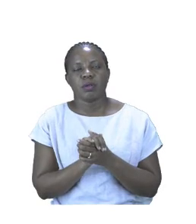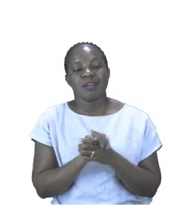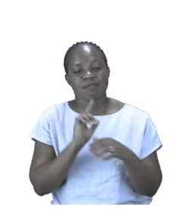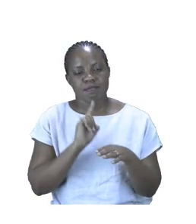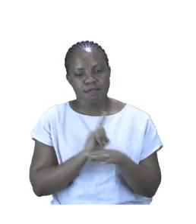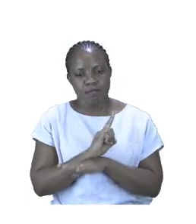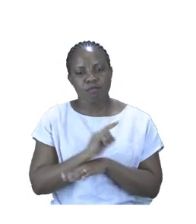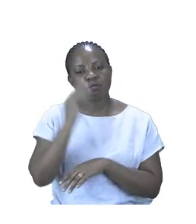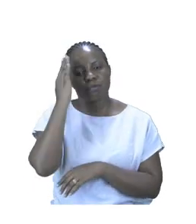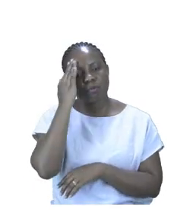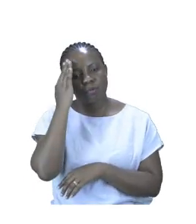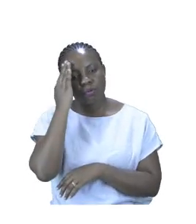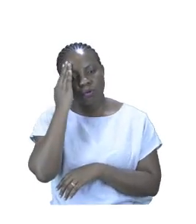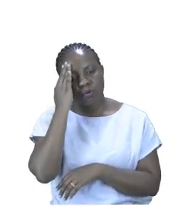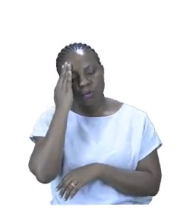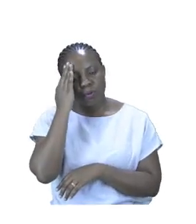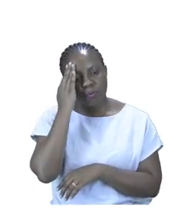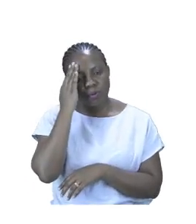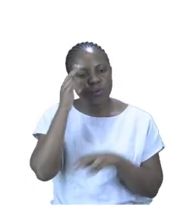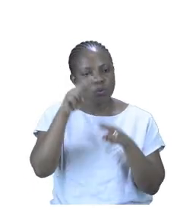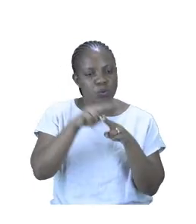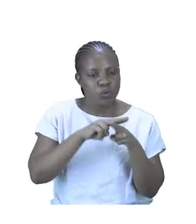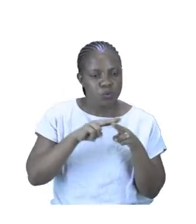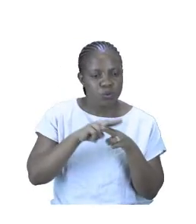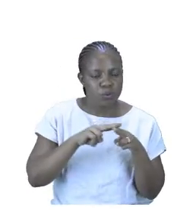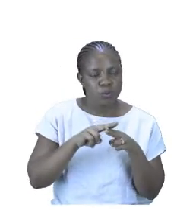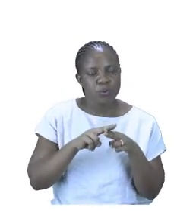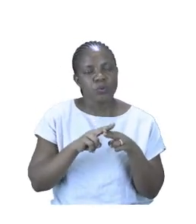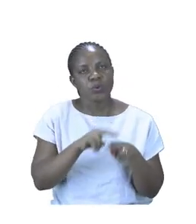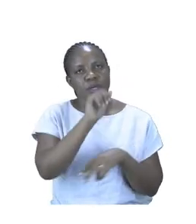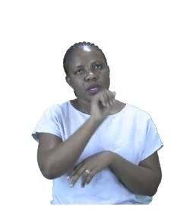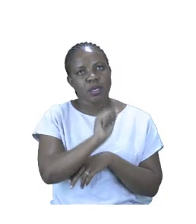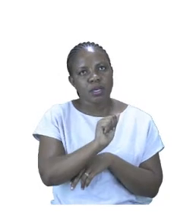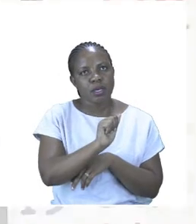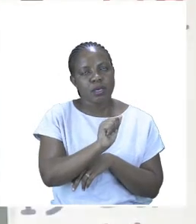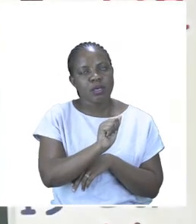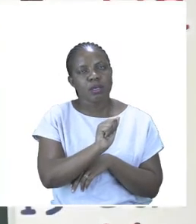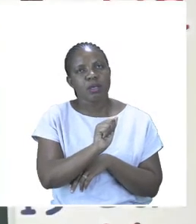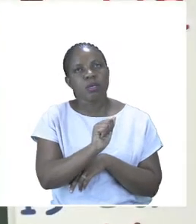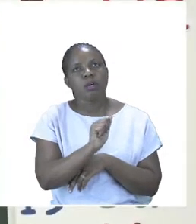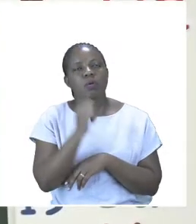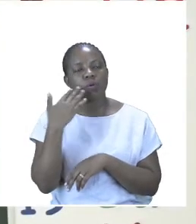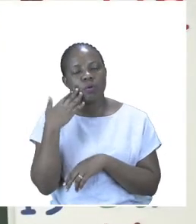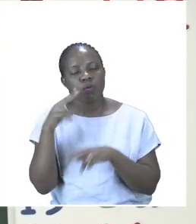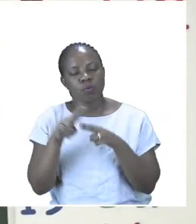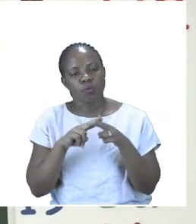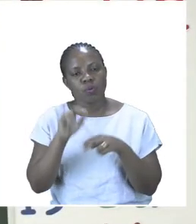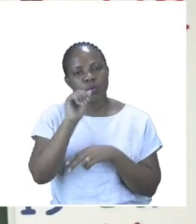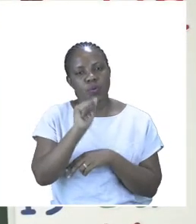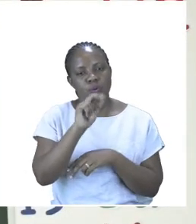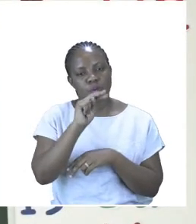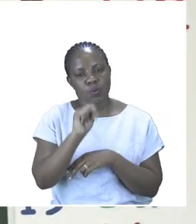can use a certain article. Let's take a look at the board. Now, when we